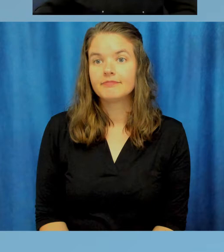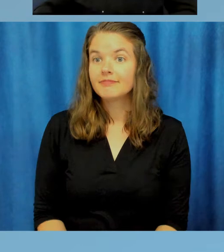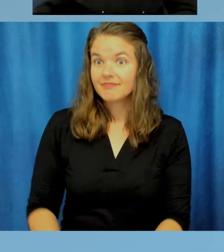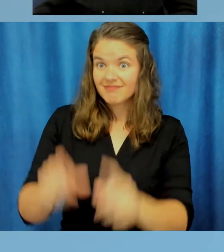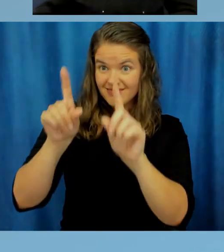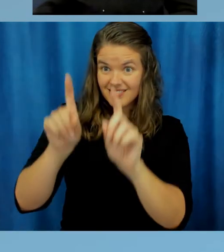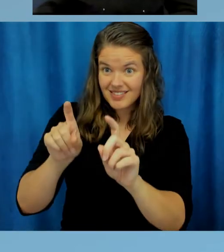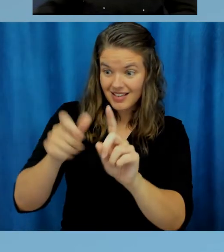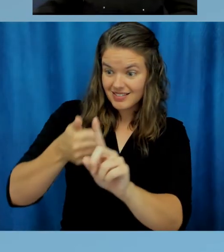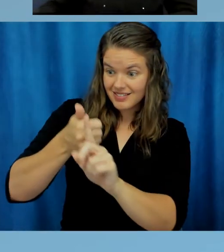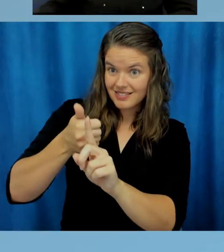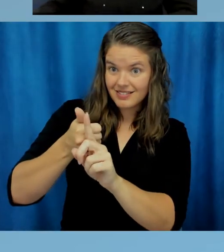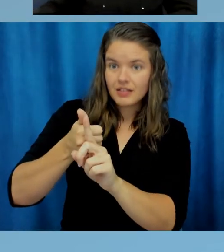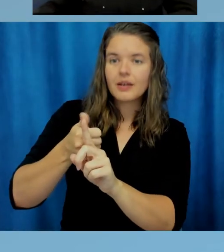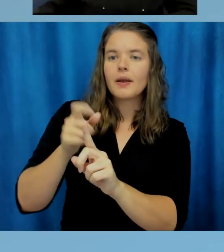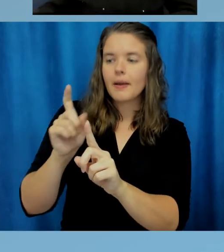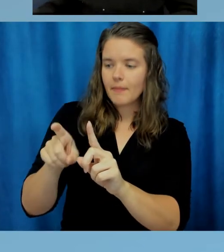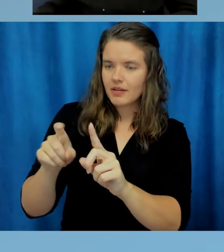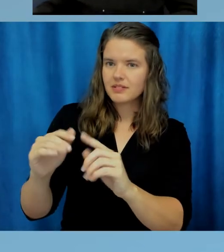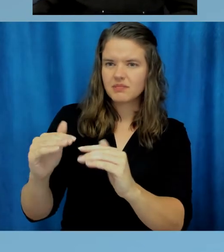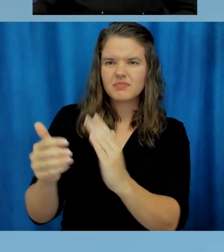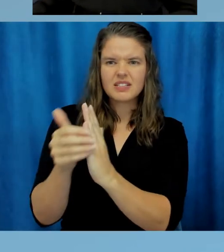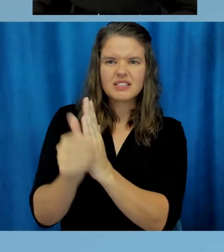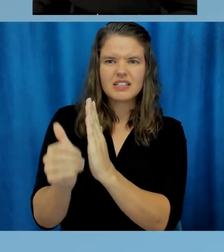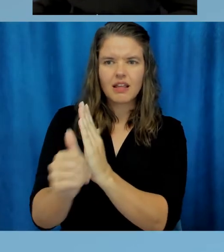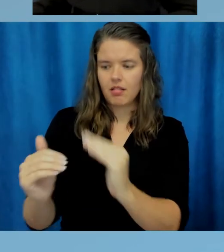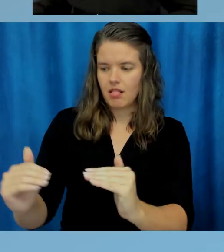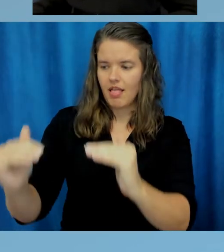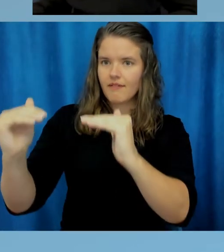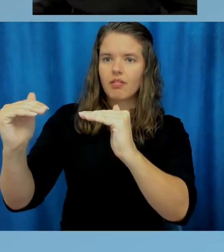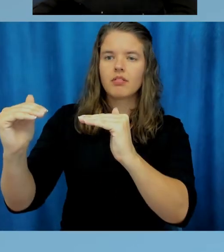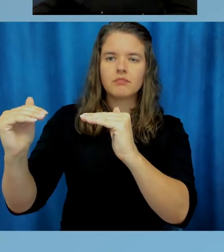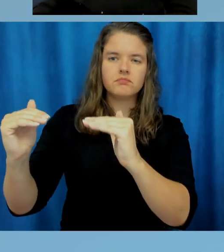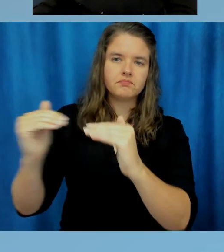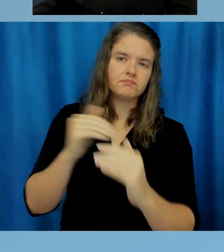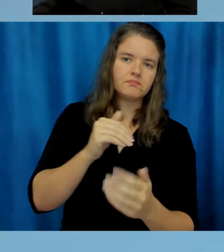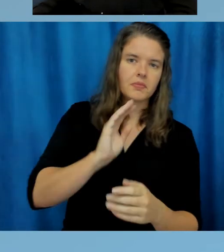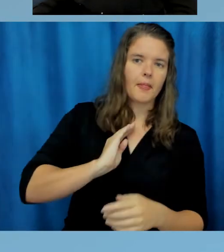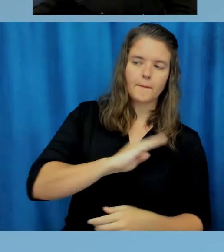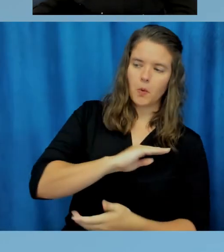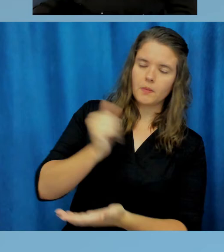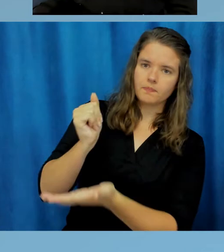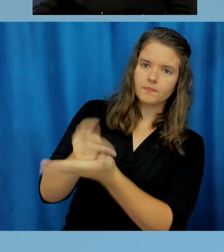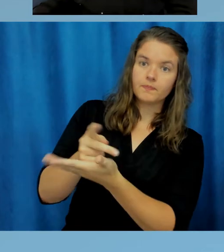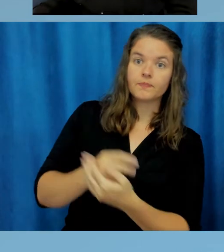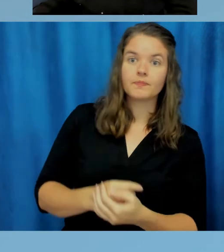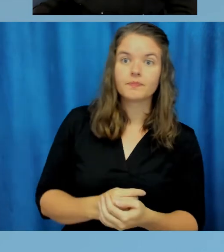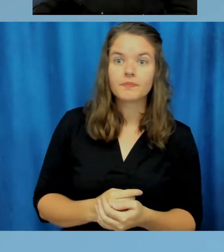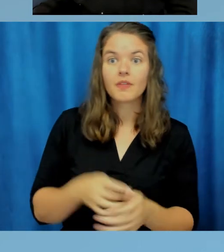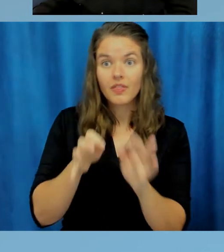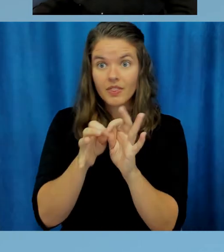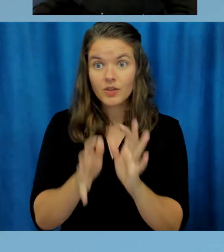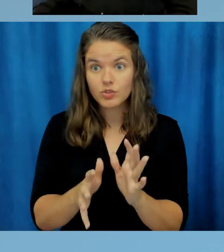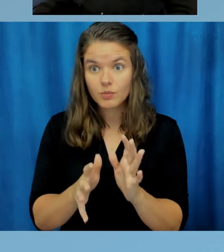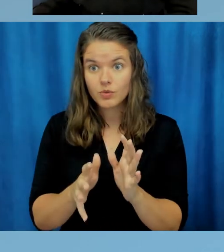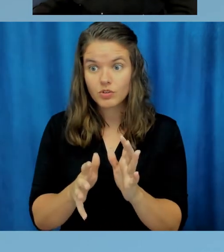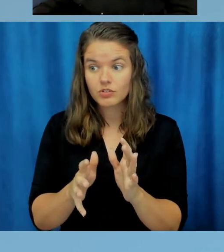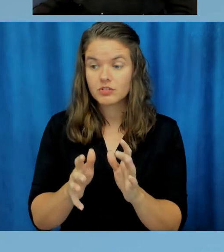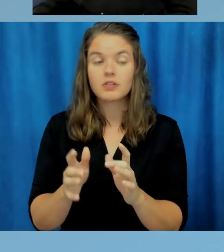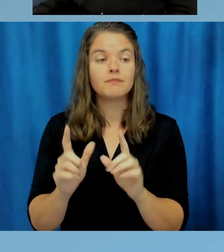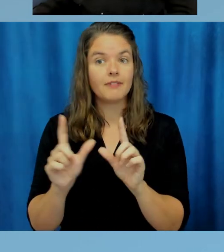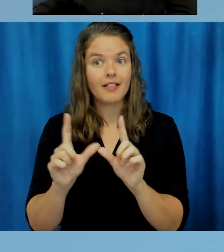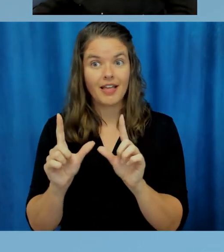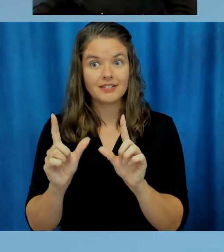And the test must be at that of a skill level approved by the board. Once interpreters become licensed and are granted